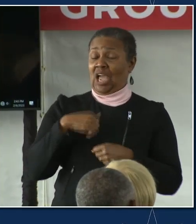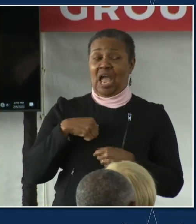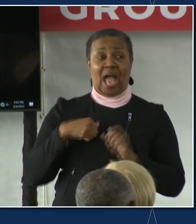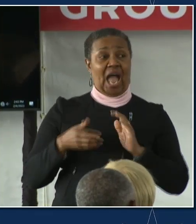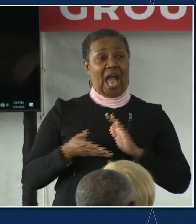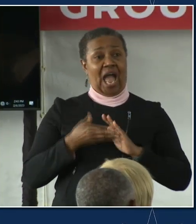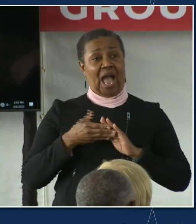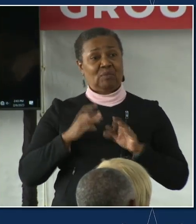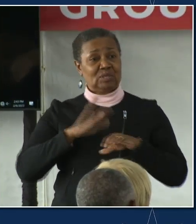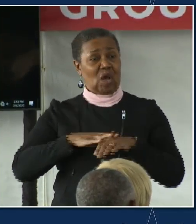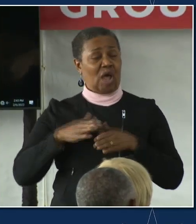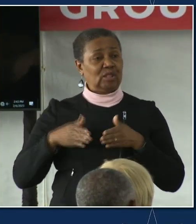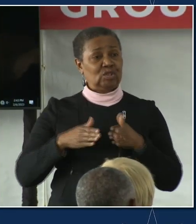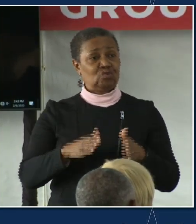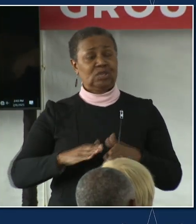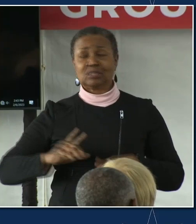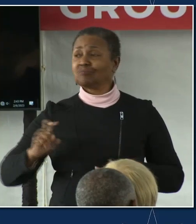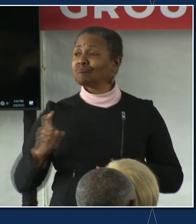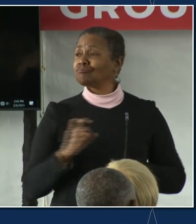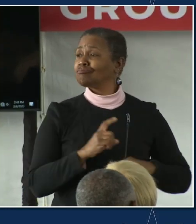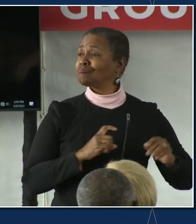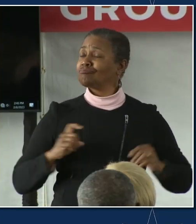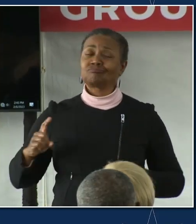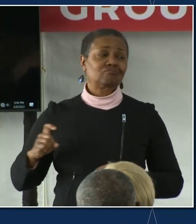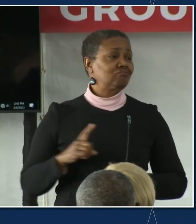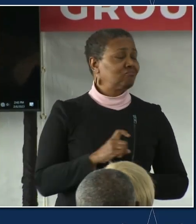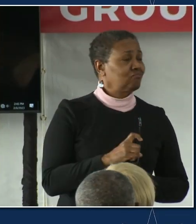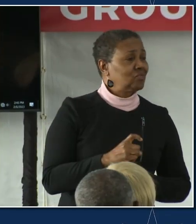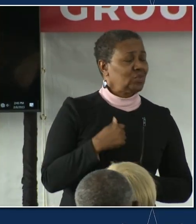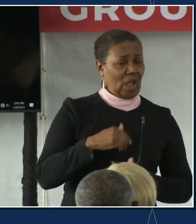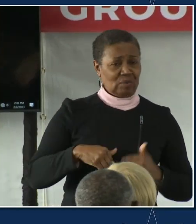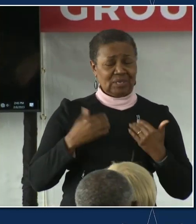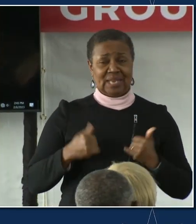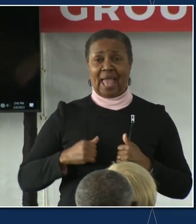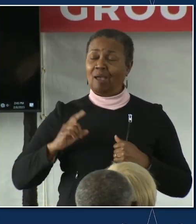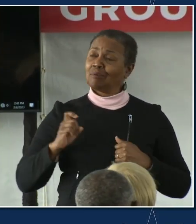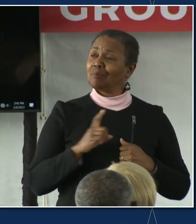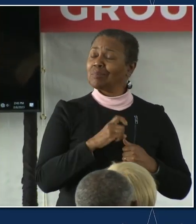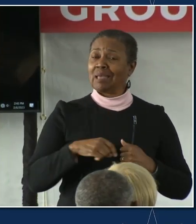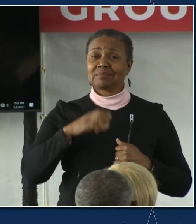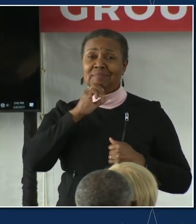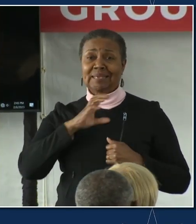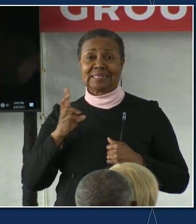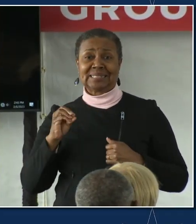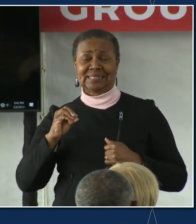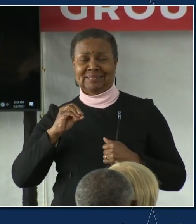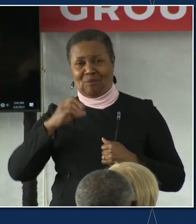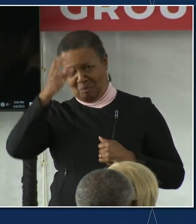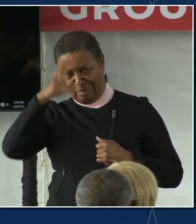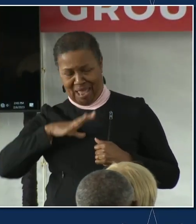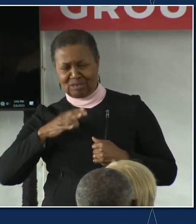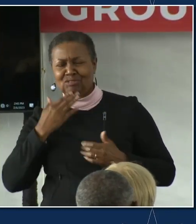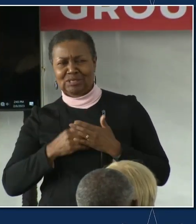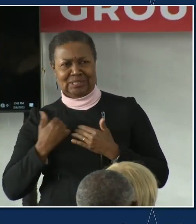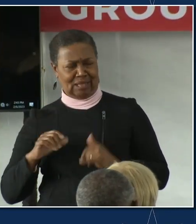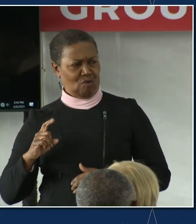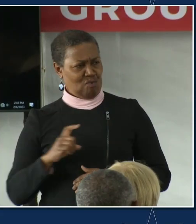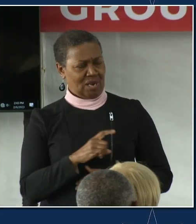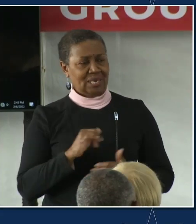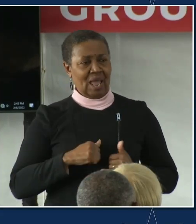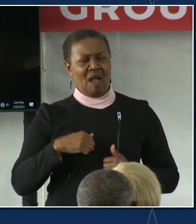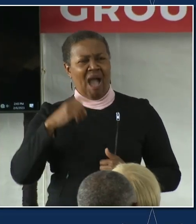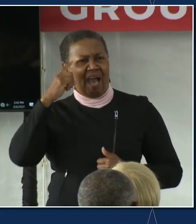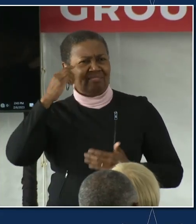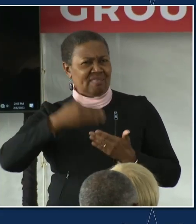ran these streets up and down as a teenager, and it's good now to run them up and down as a 60-some-year-old. So with that, I